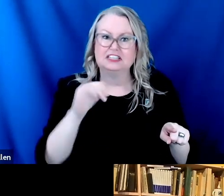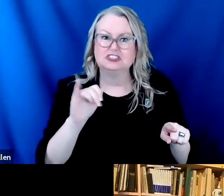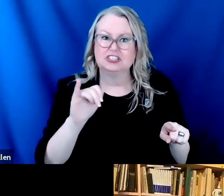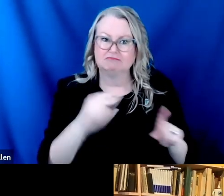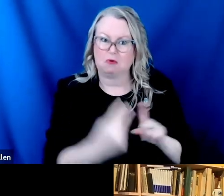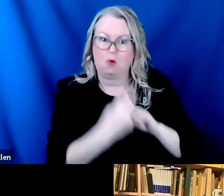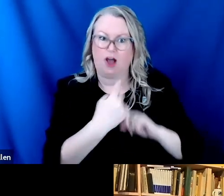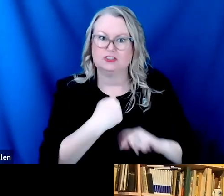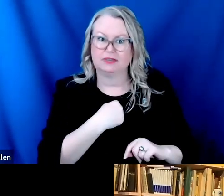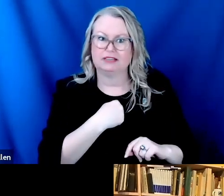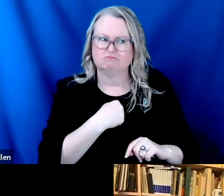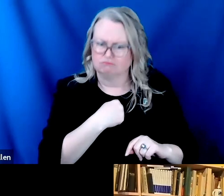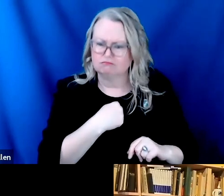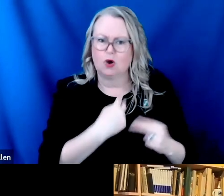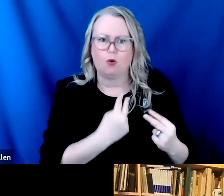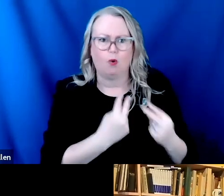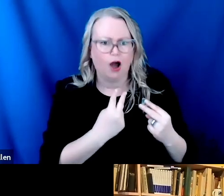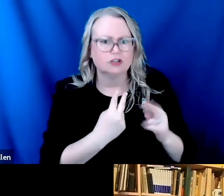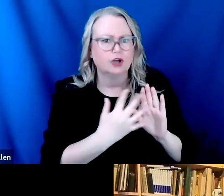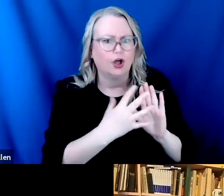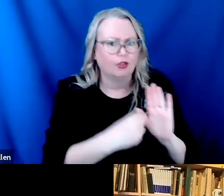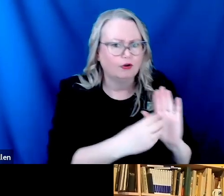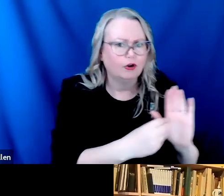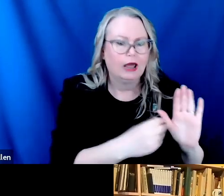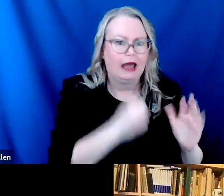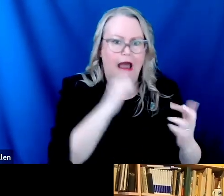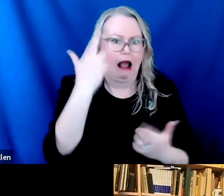as a mentor. Thank you. Thank you very much.